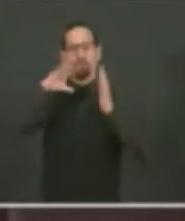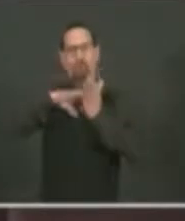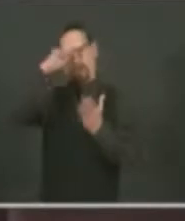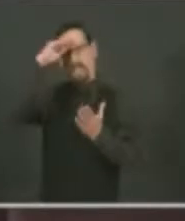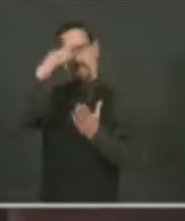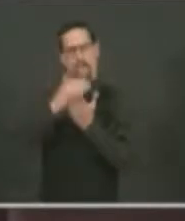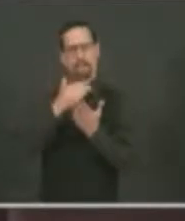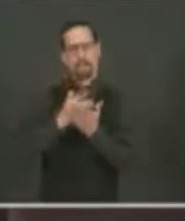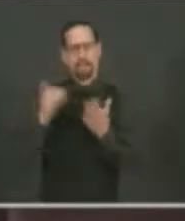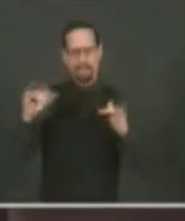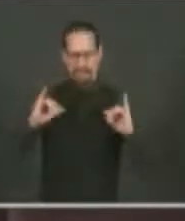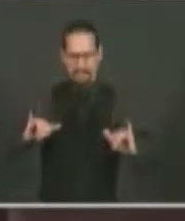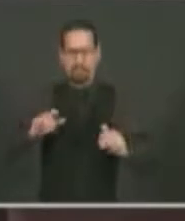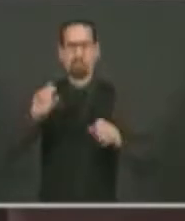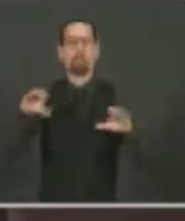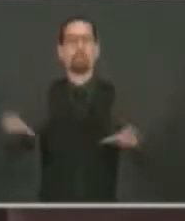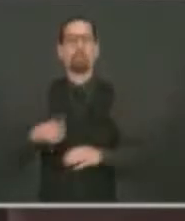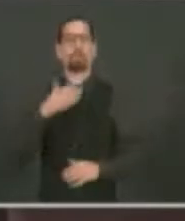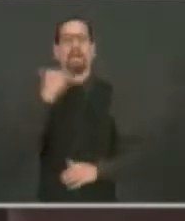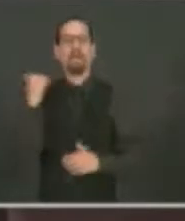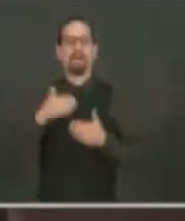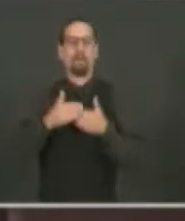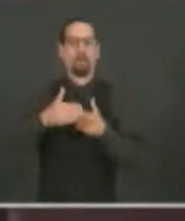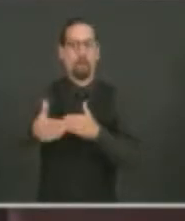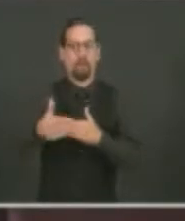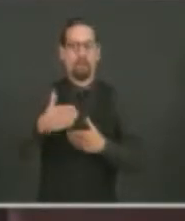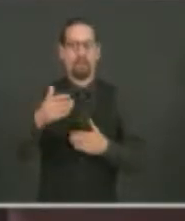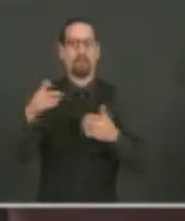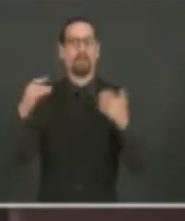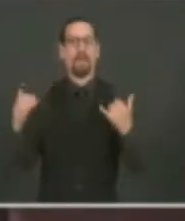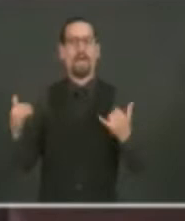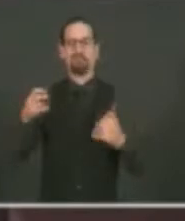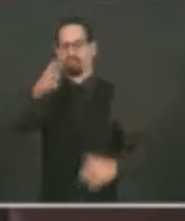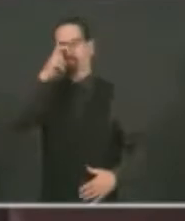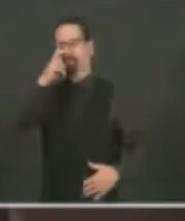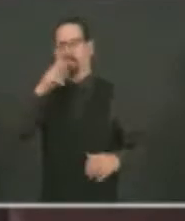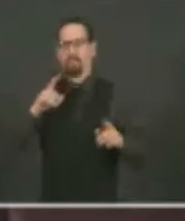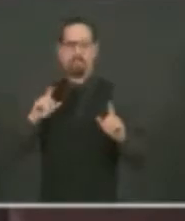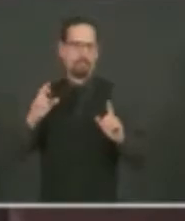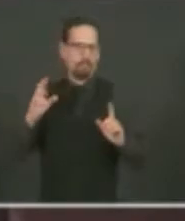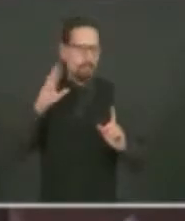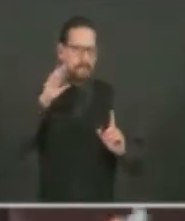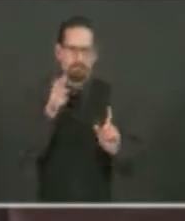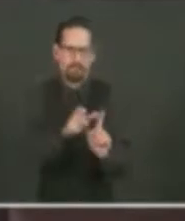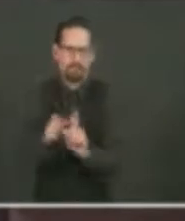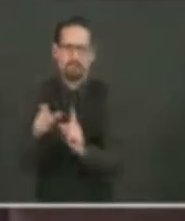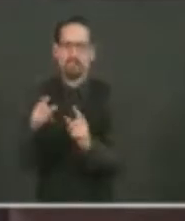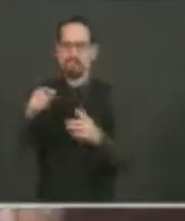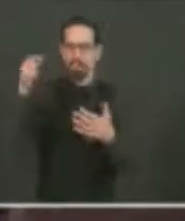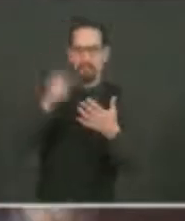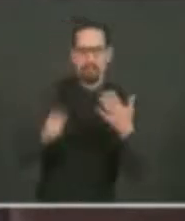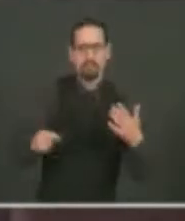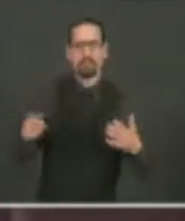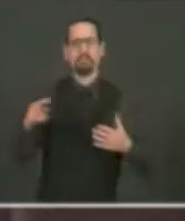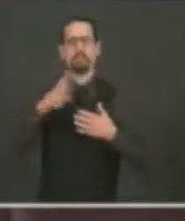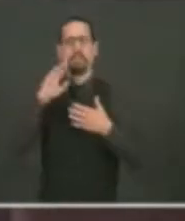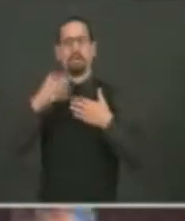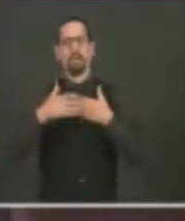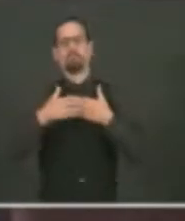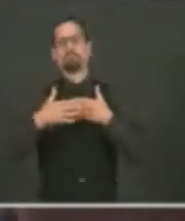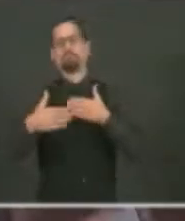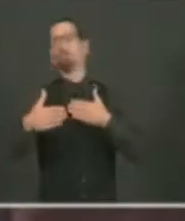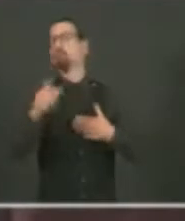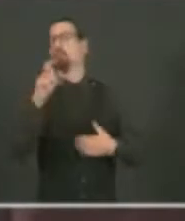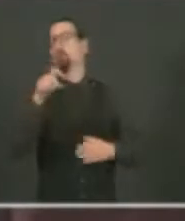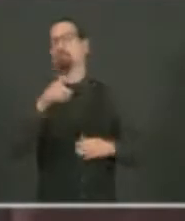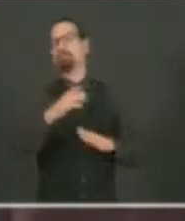they're enforcing the stay-at-home order. I think this is preventable going forward. I mean, there's not that many homes on Eaton Street. They've hopefully learned